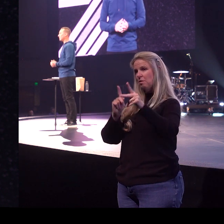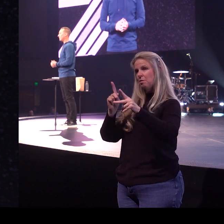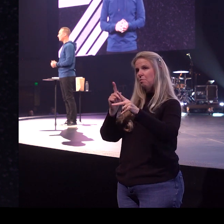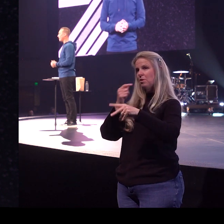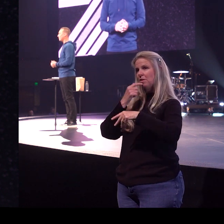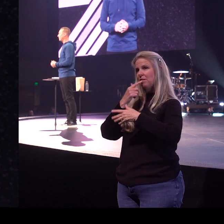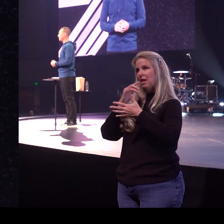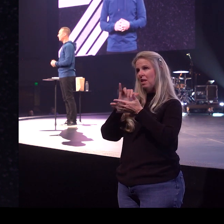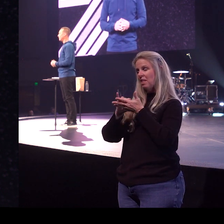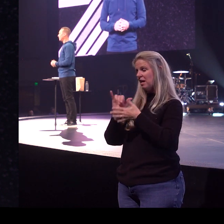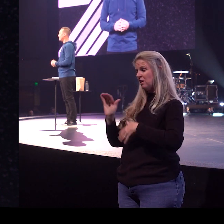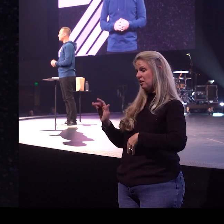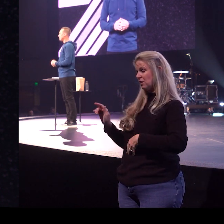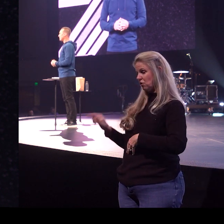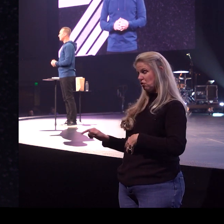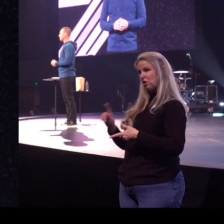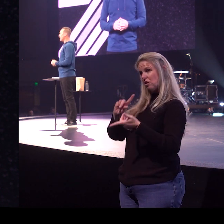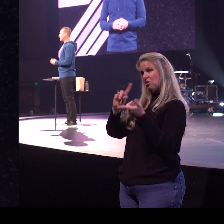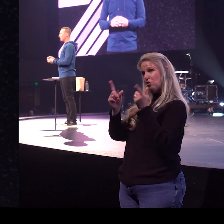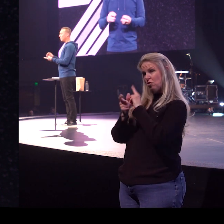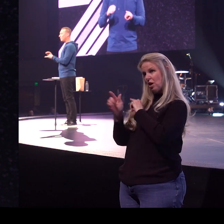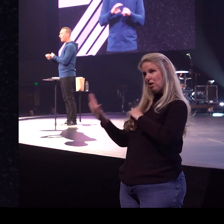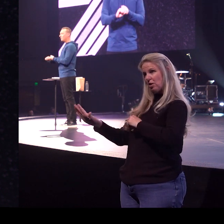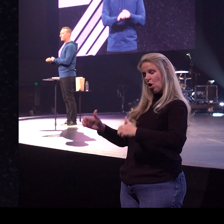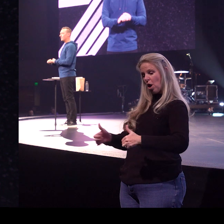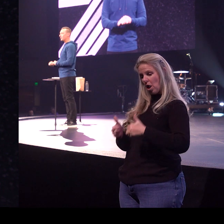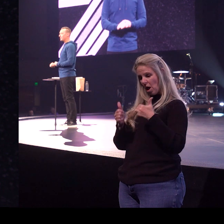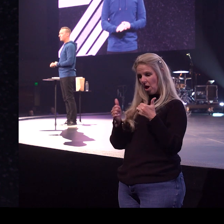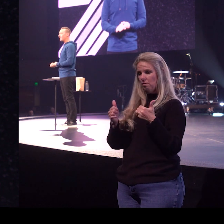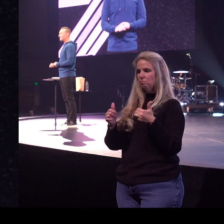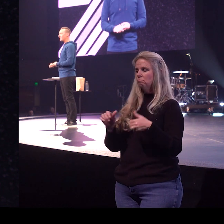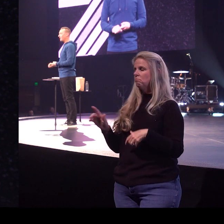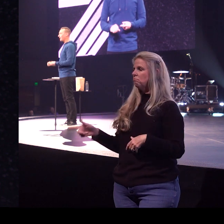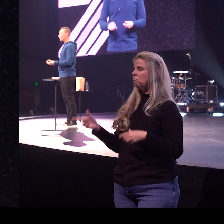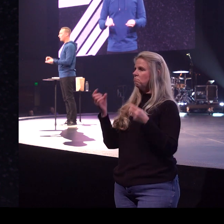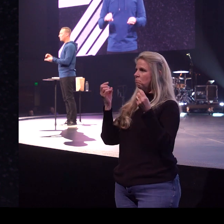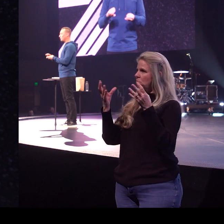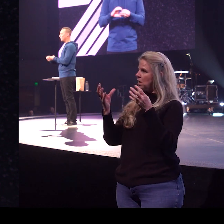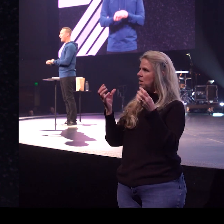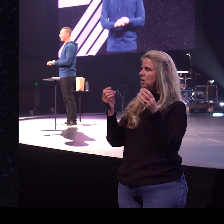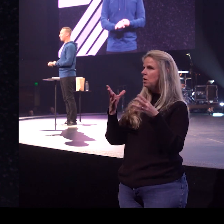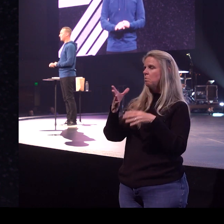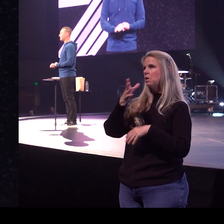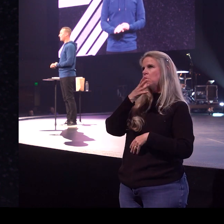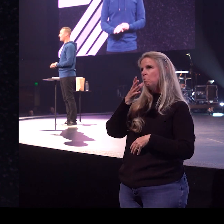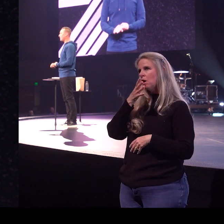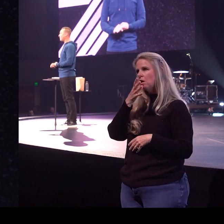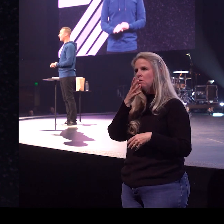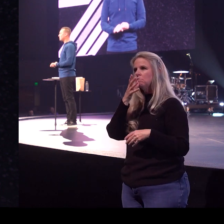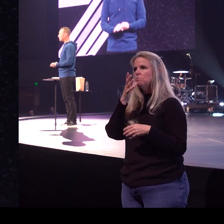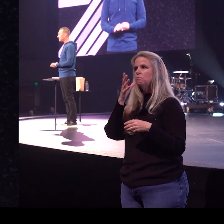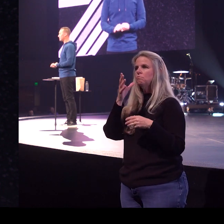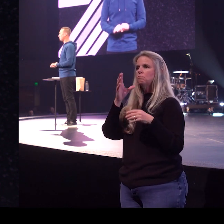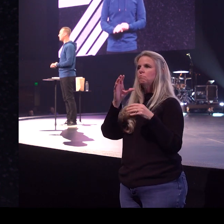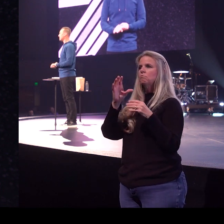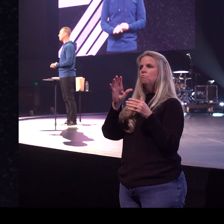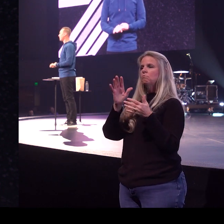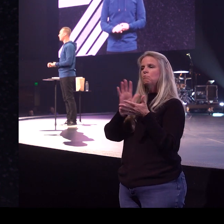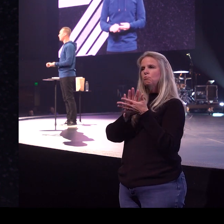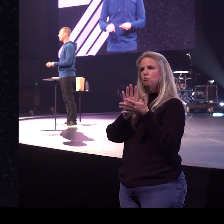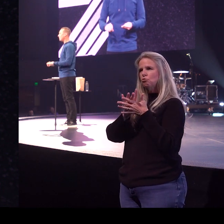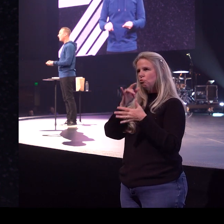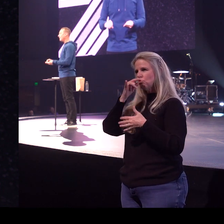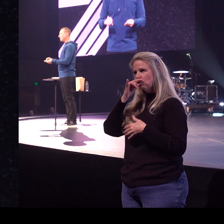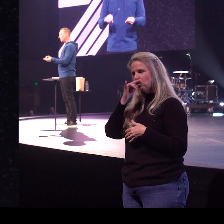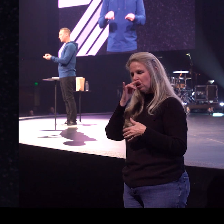changed their life. I could bring up moms that she's invested in. I could bring up junior hires that say that they found Jesus because of her.